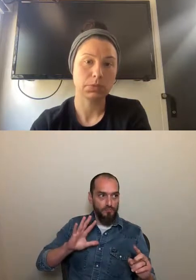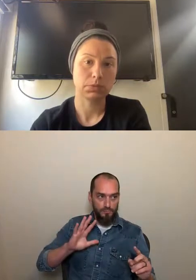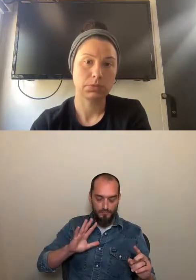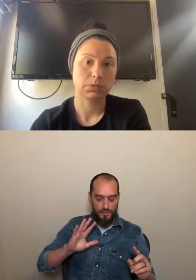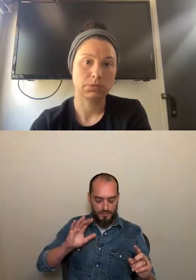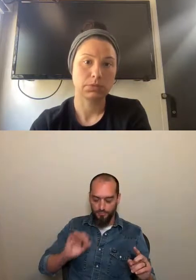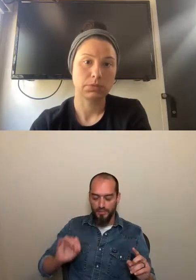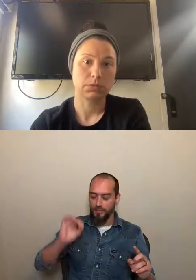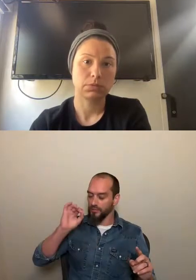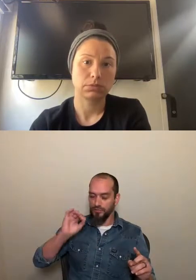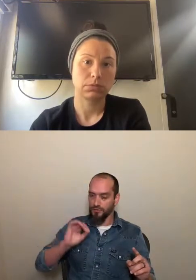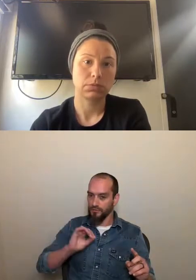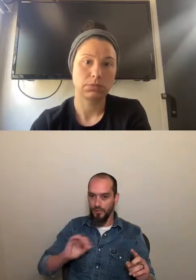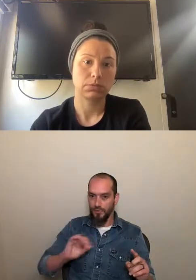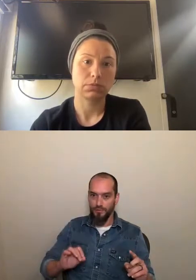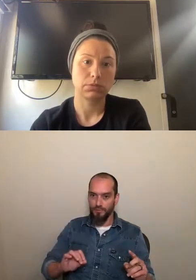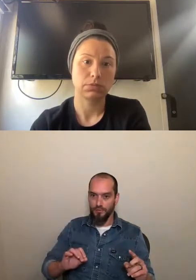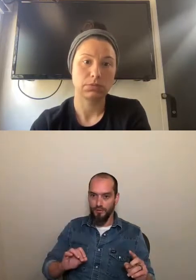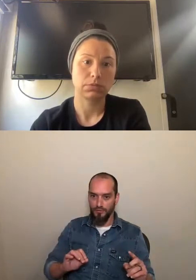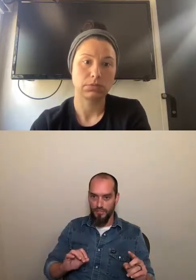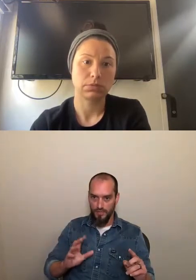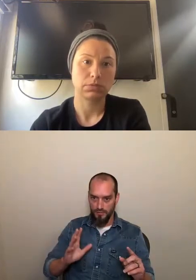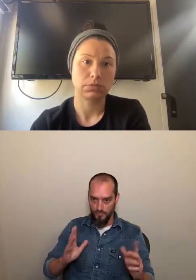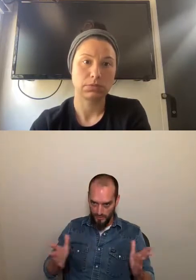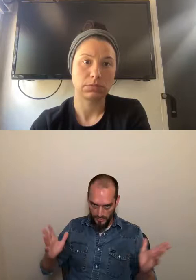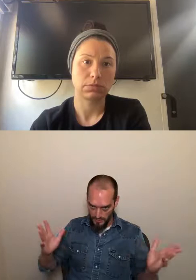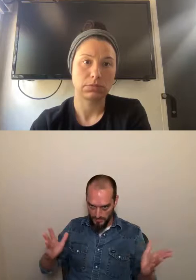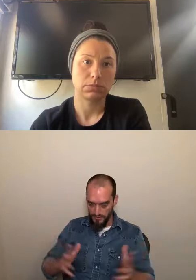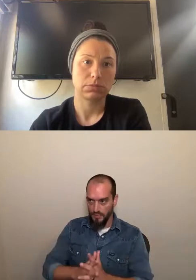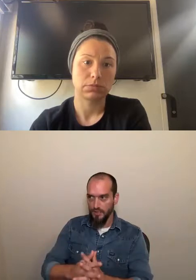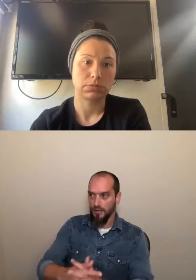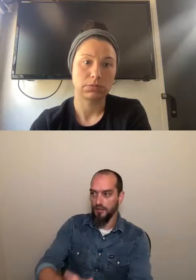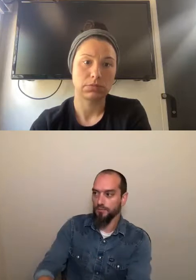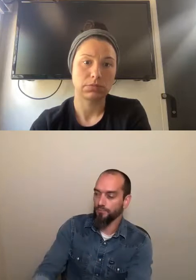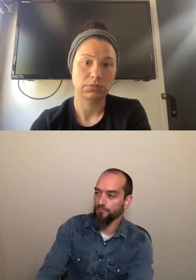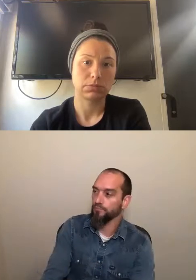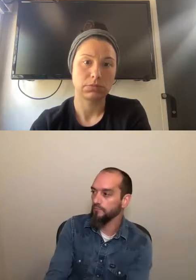Cladosporium is a bigger issue than so many people understand. It really is.